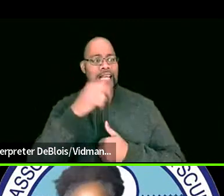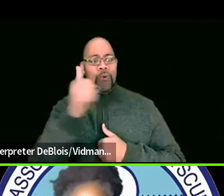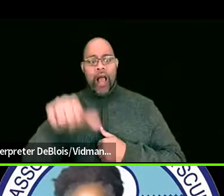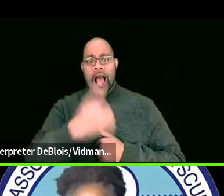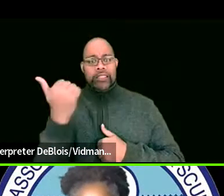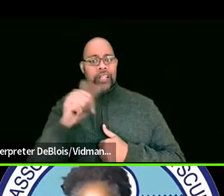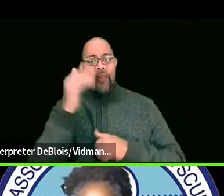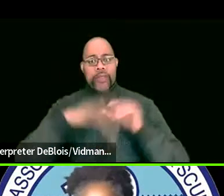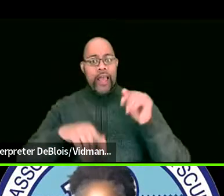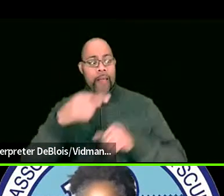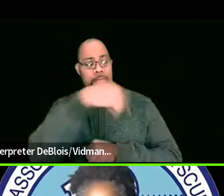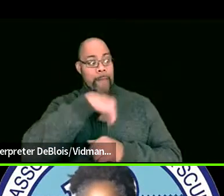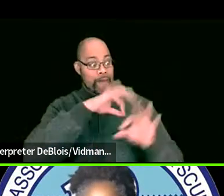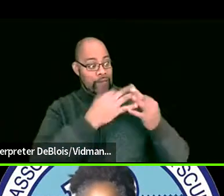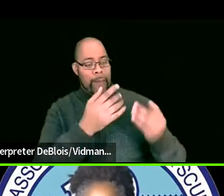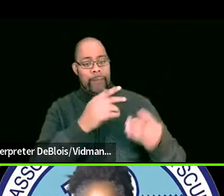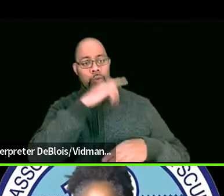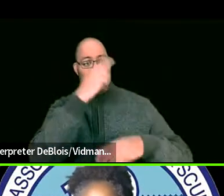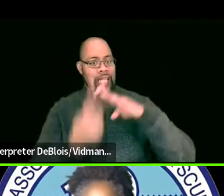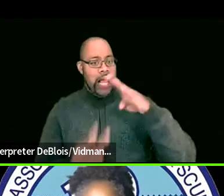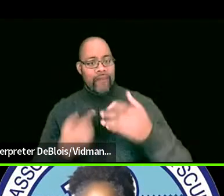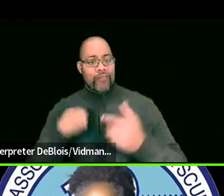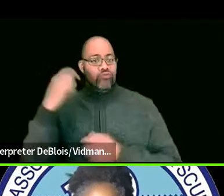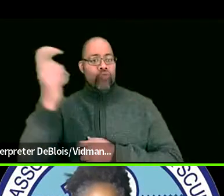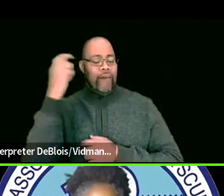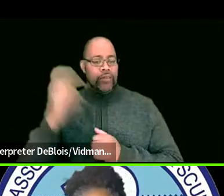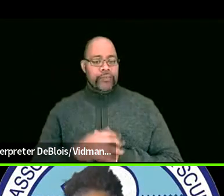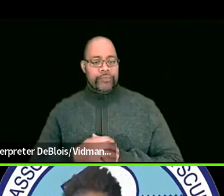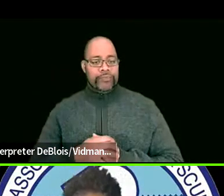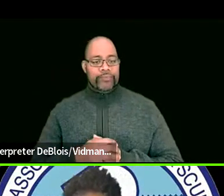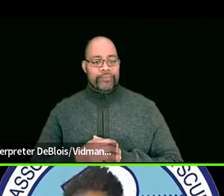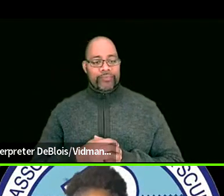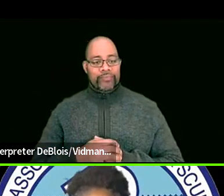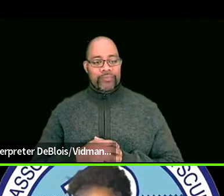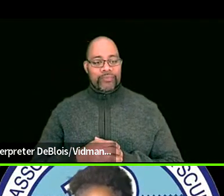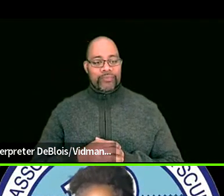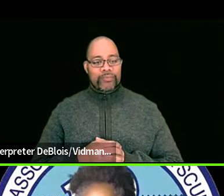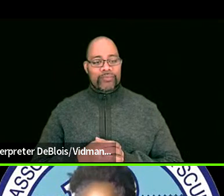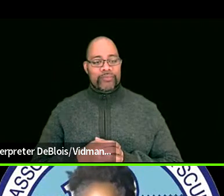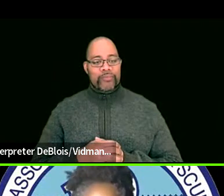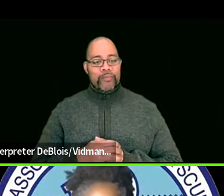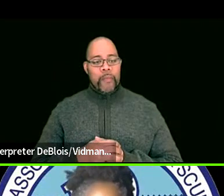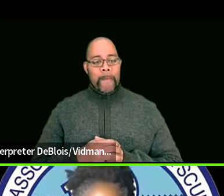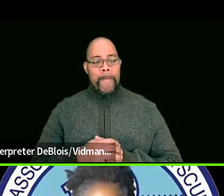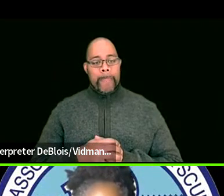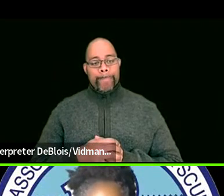else besides them when we went, traveled. So yeah.